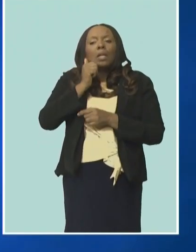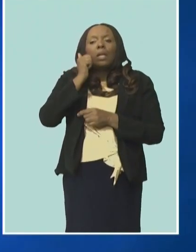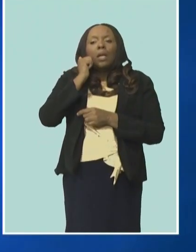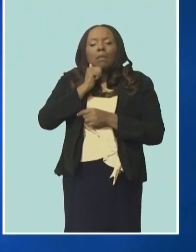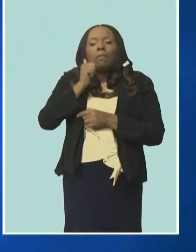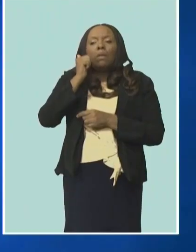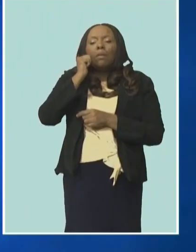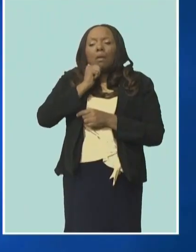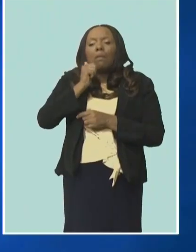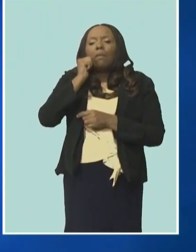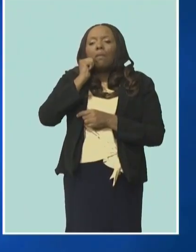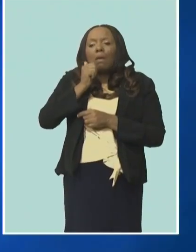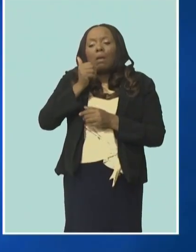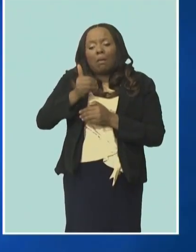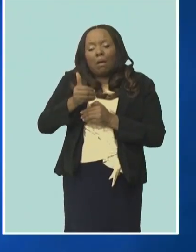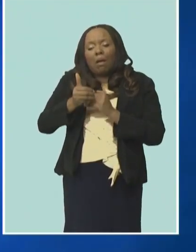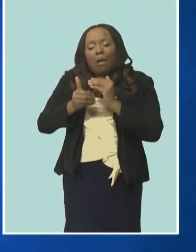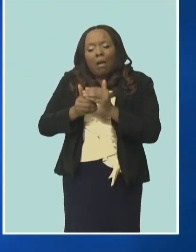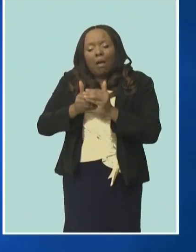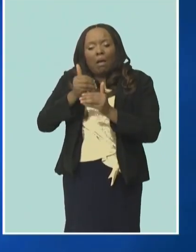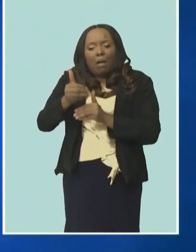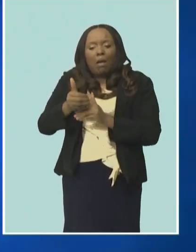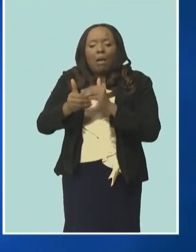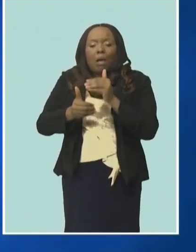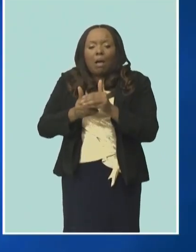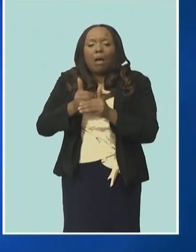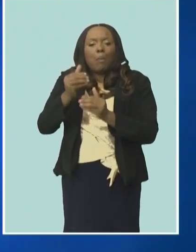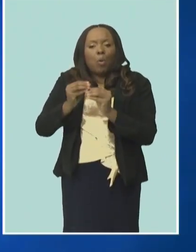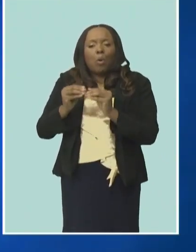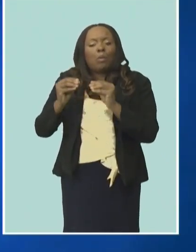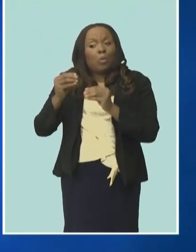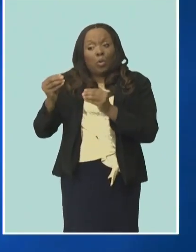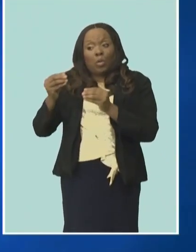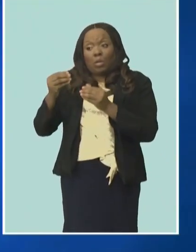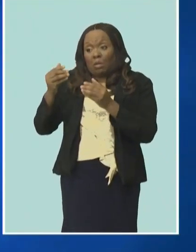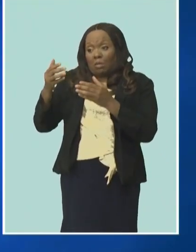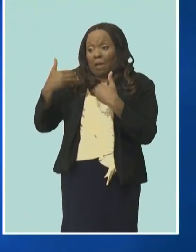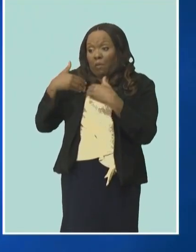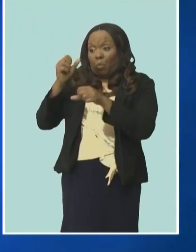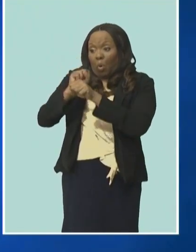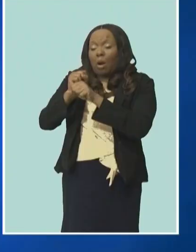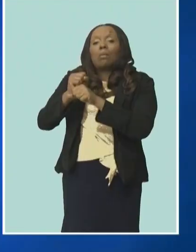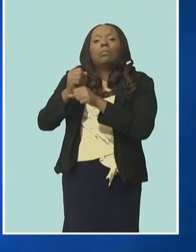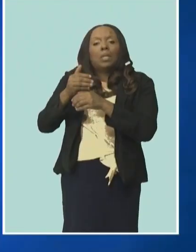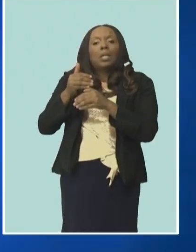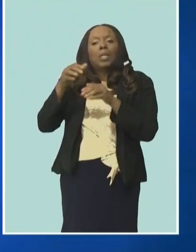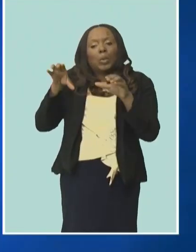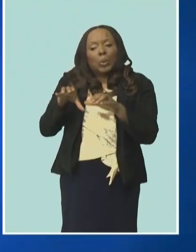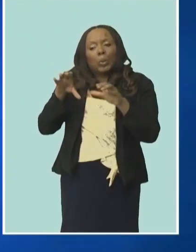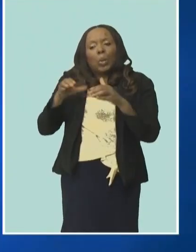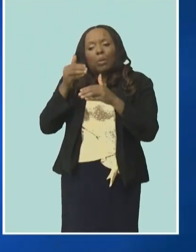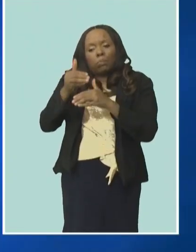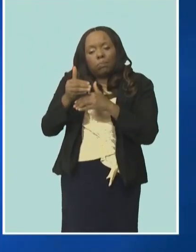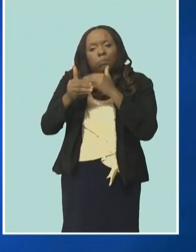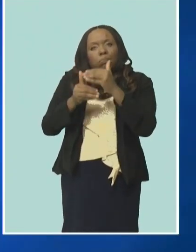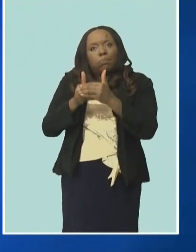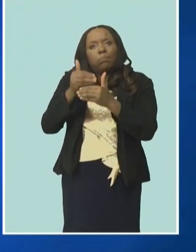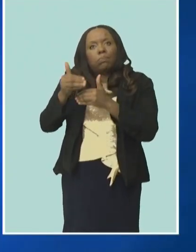to you. And as you eat away at that work that's presented to you, you're aiming for,